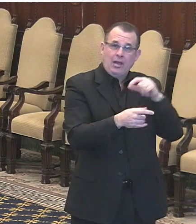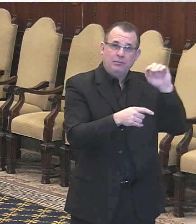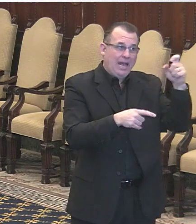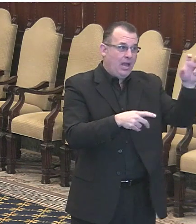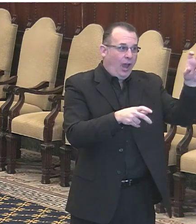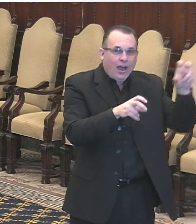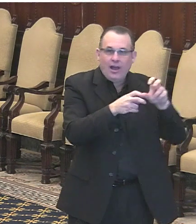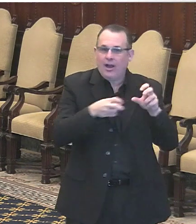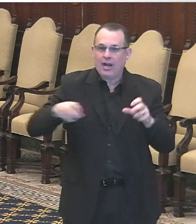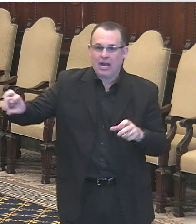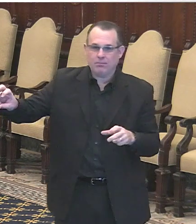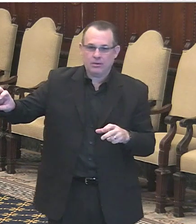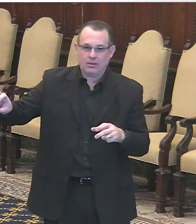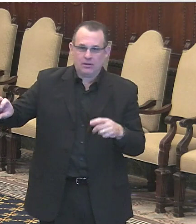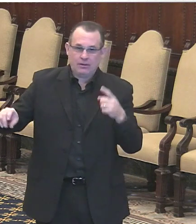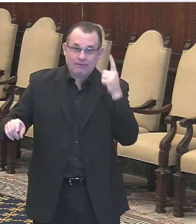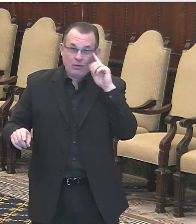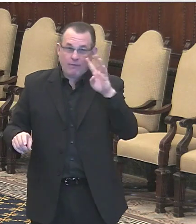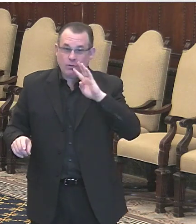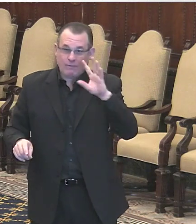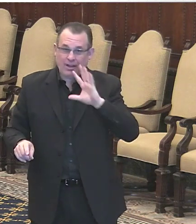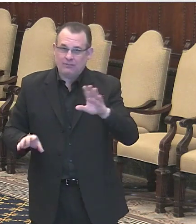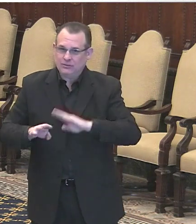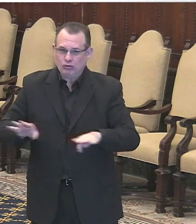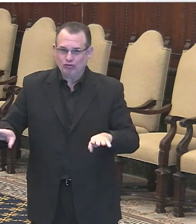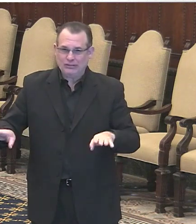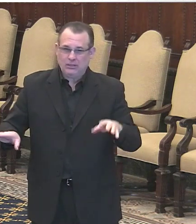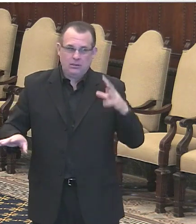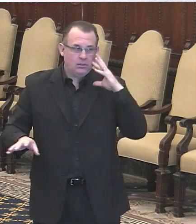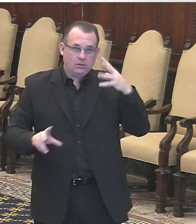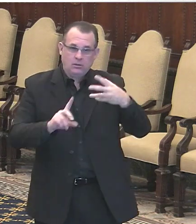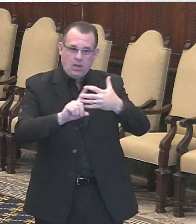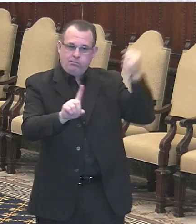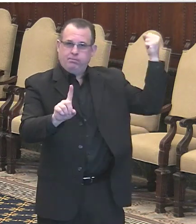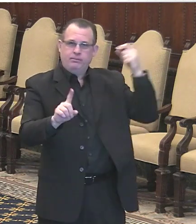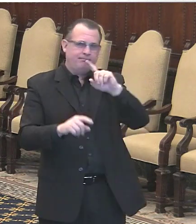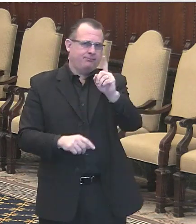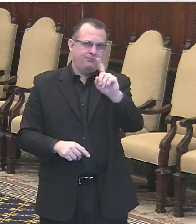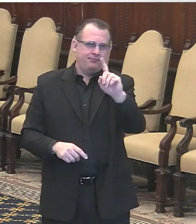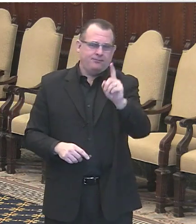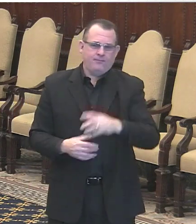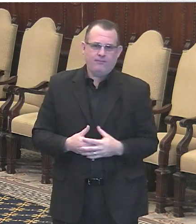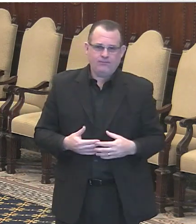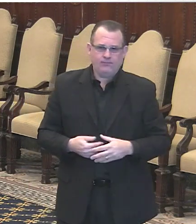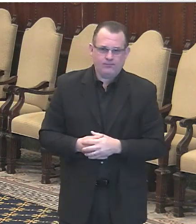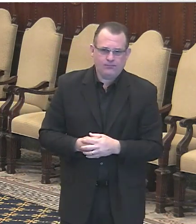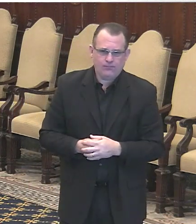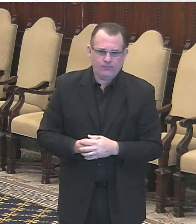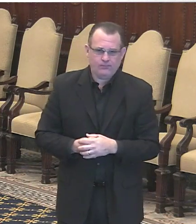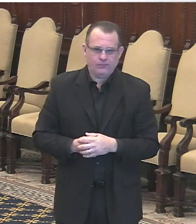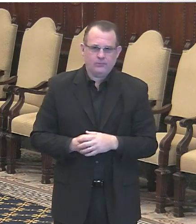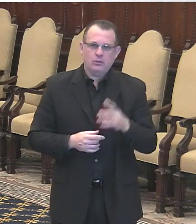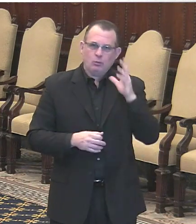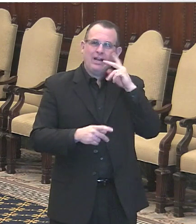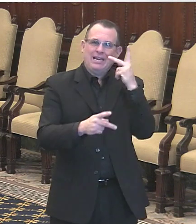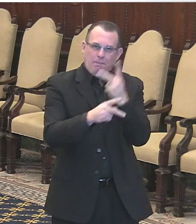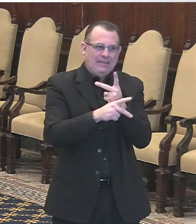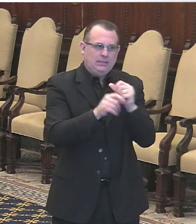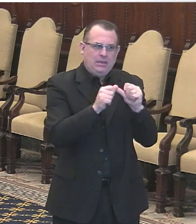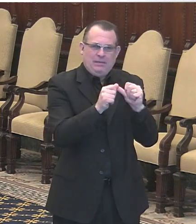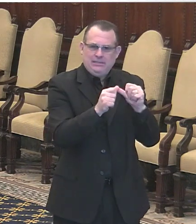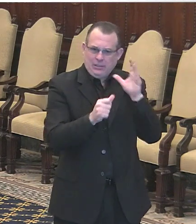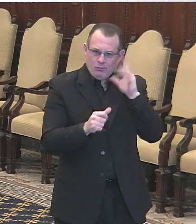our 4 and 5-year-old children to other purposes. We're going to maintain our